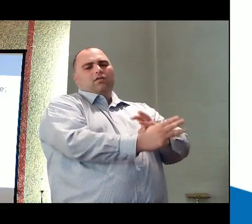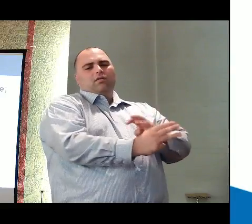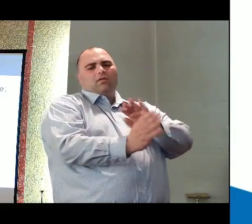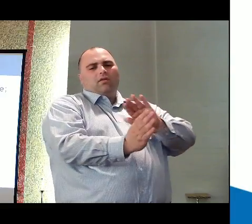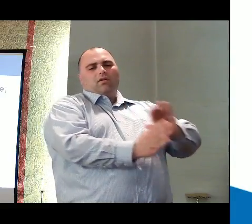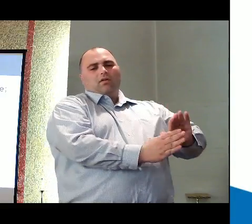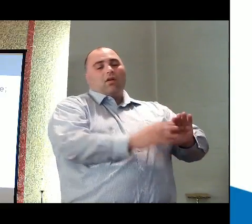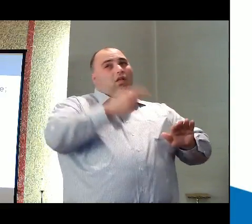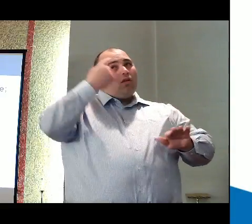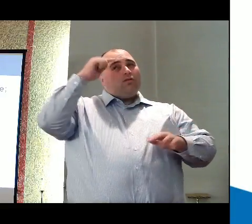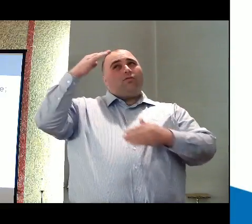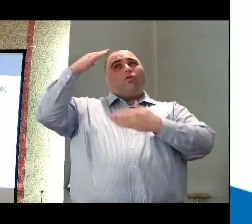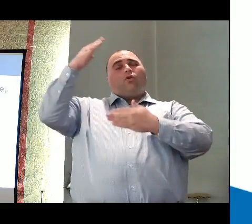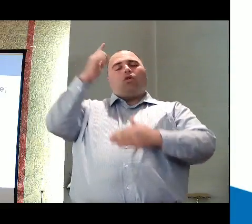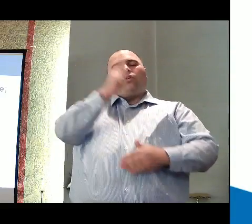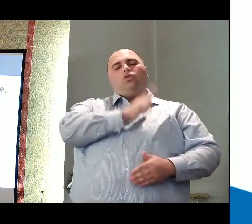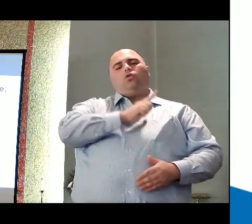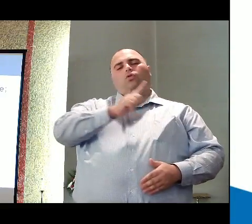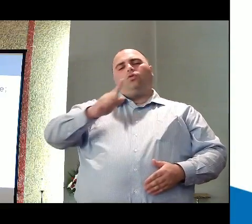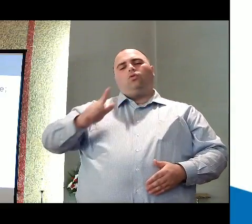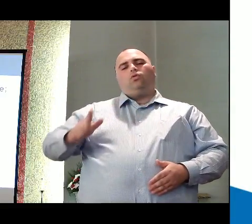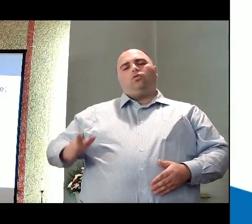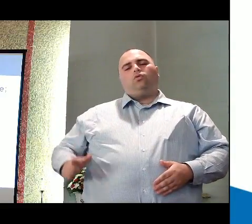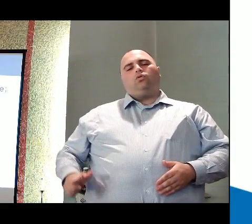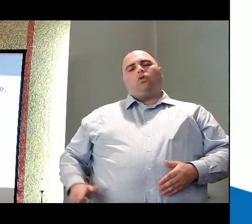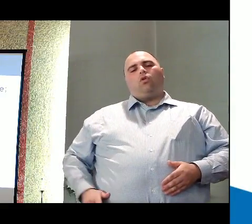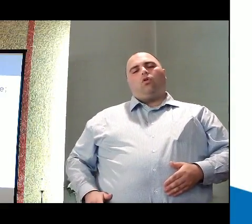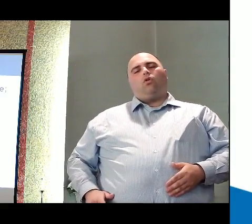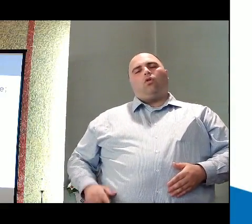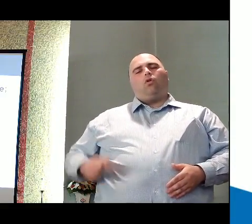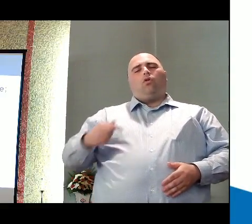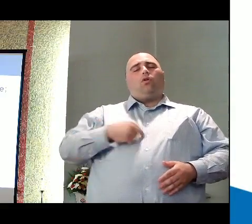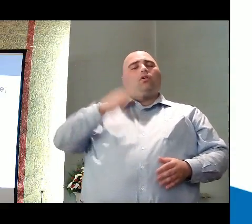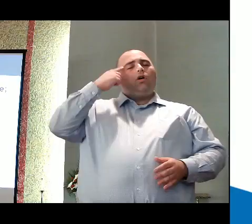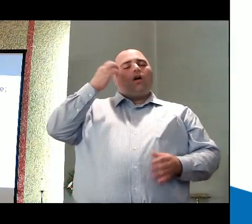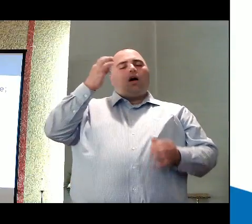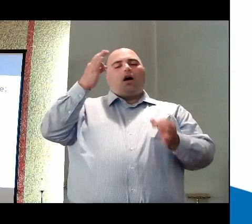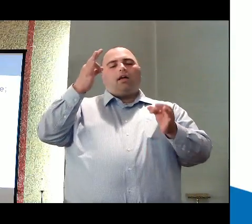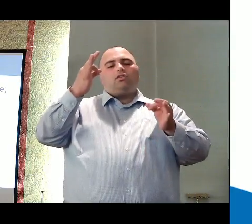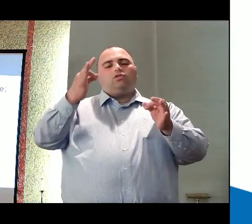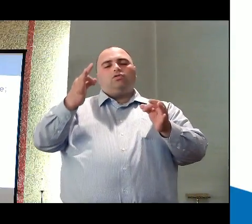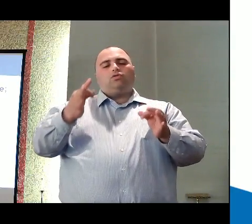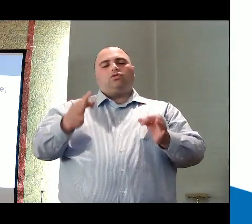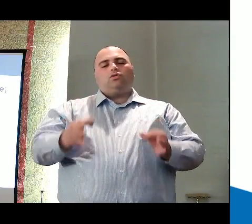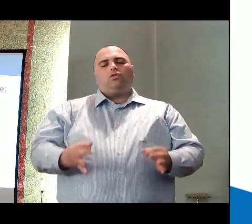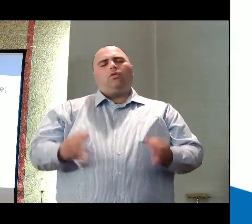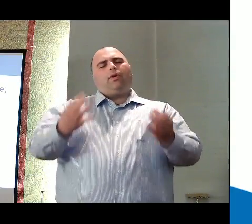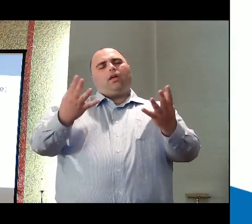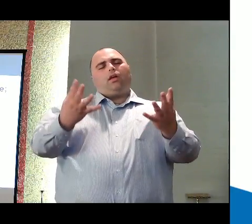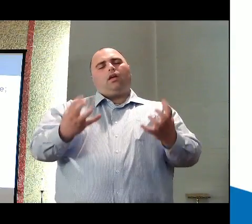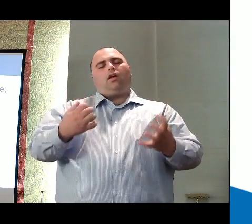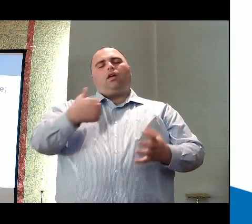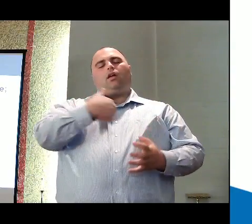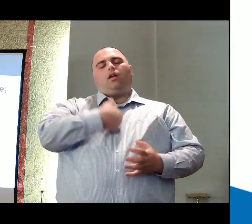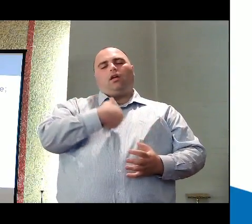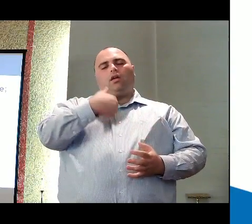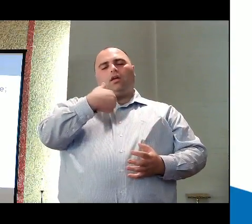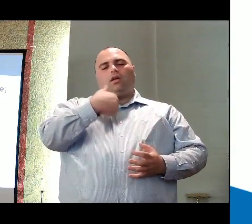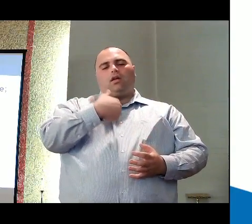set apart for you, Lord. I choose to be